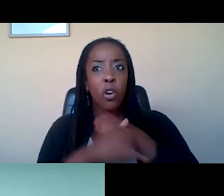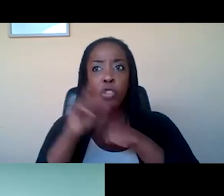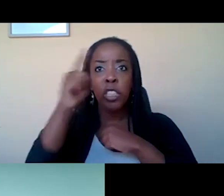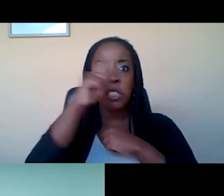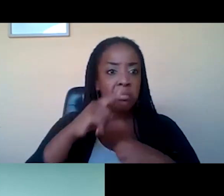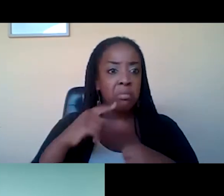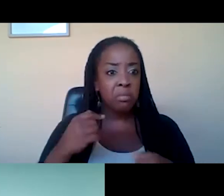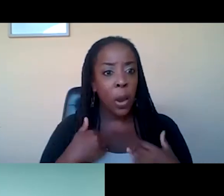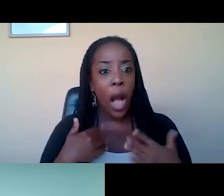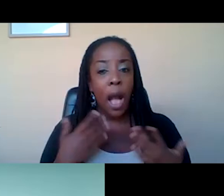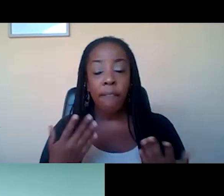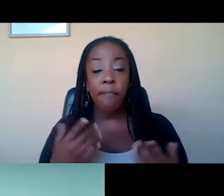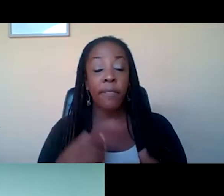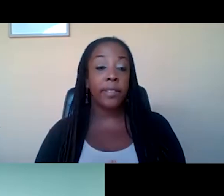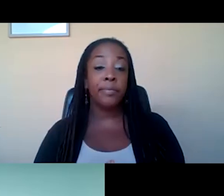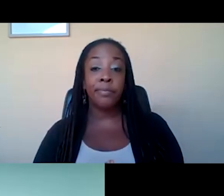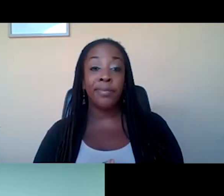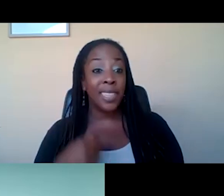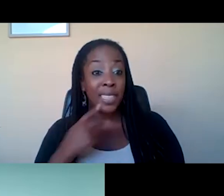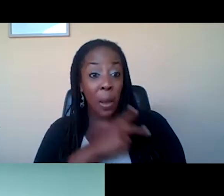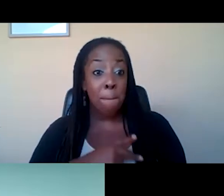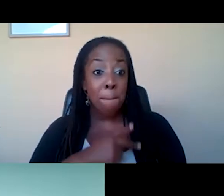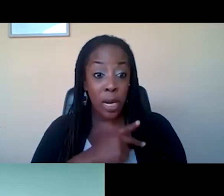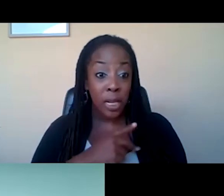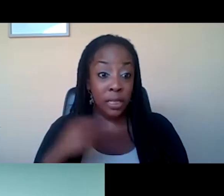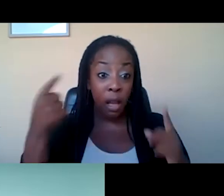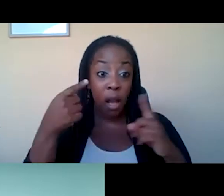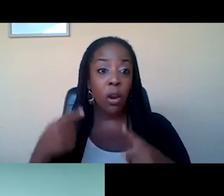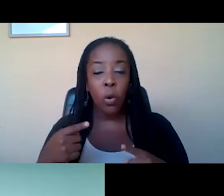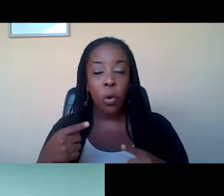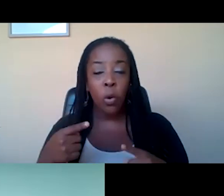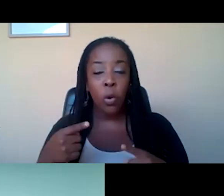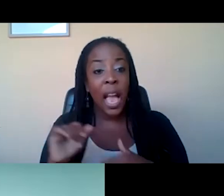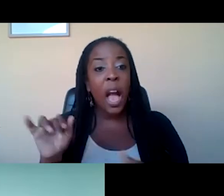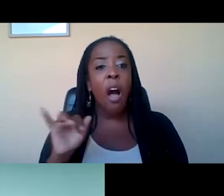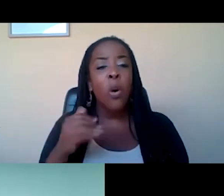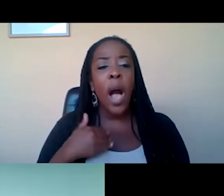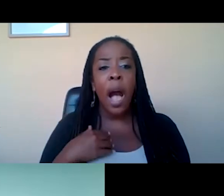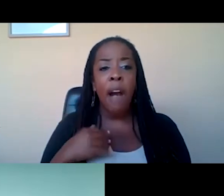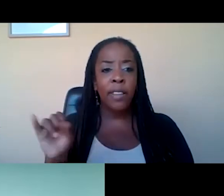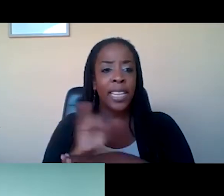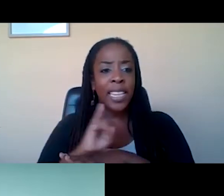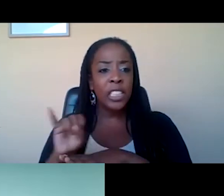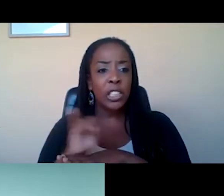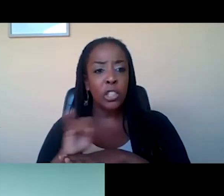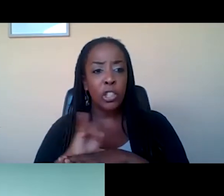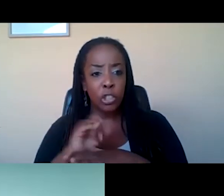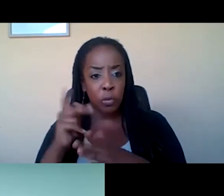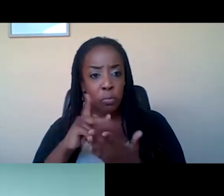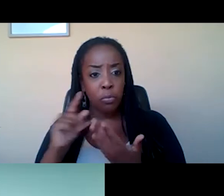personal goal of ours to really employ persons with disabilities. And with